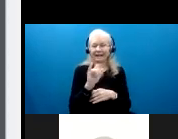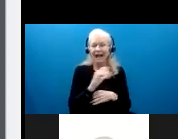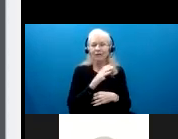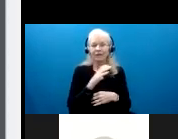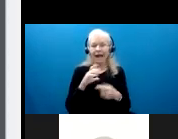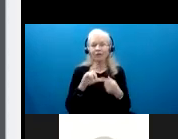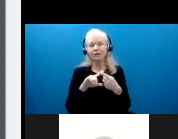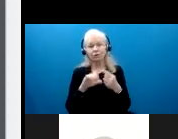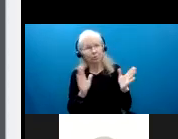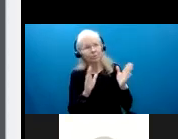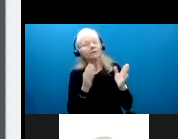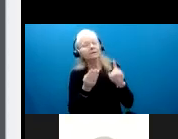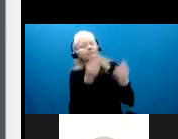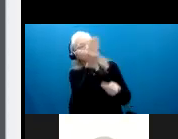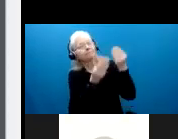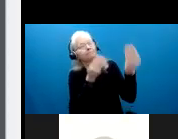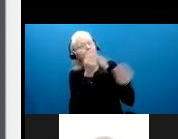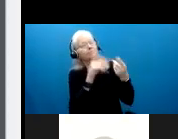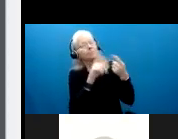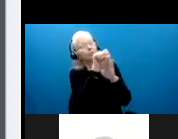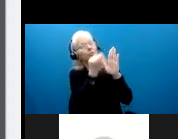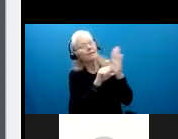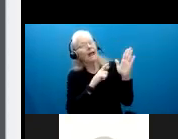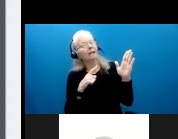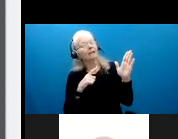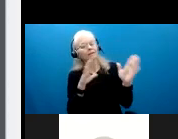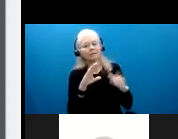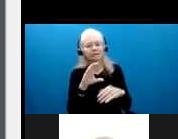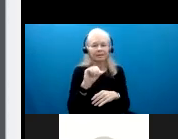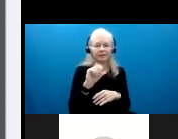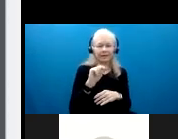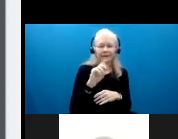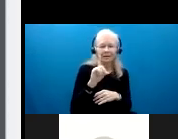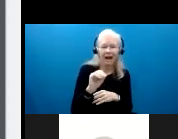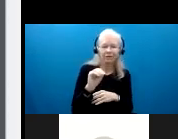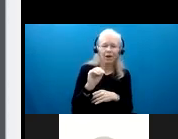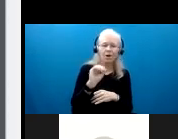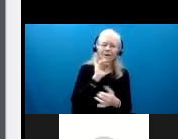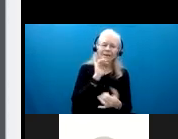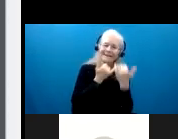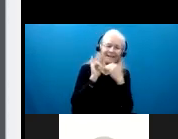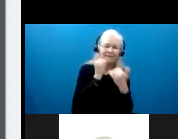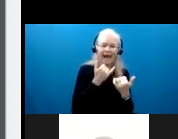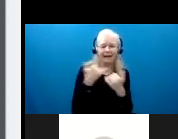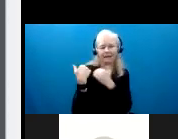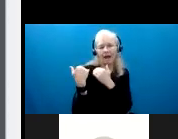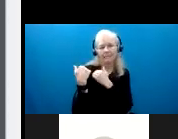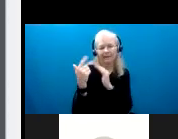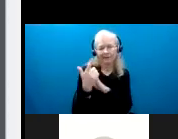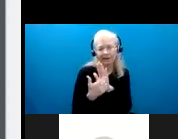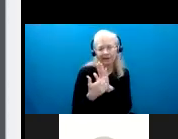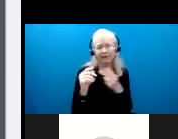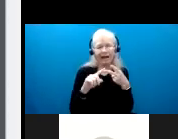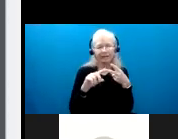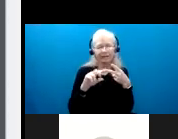level. So we have the condominium defect liability law, or and then the second one was what Steve had